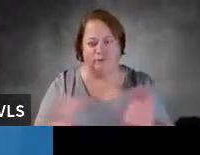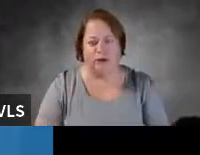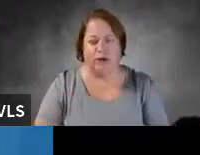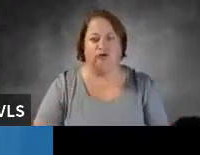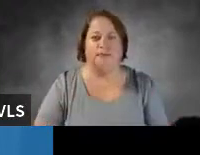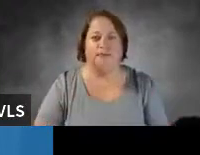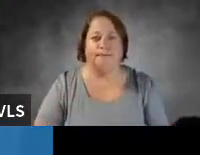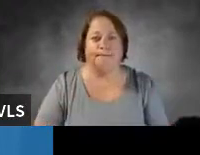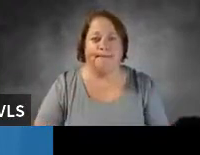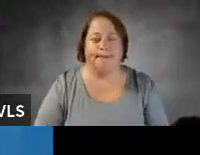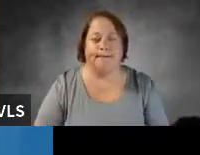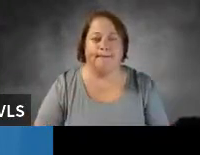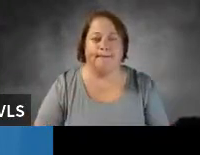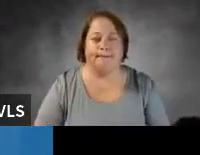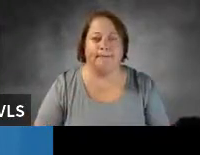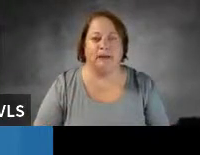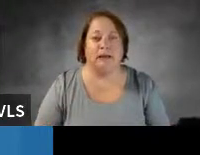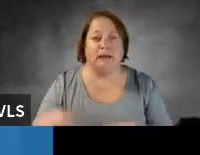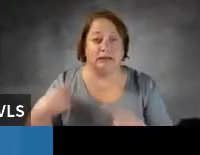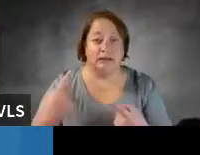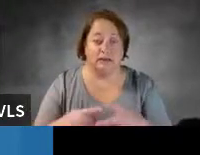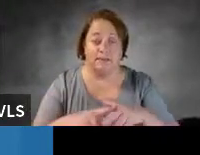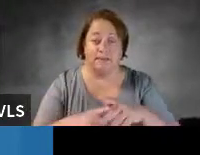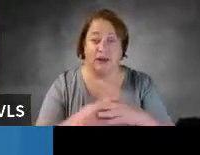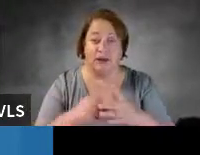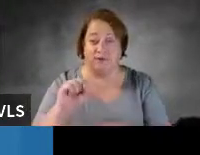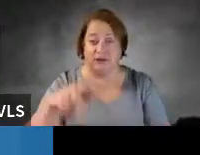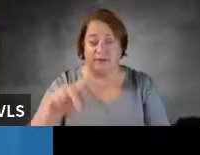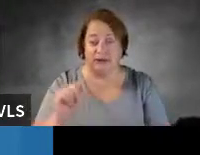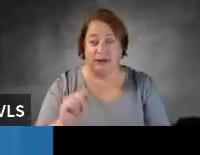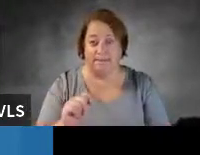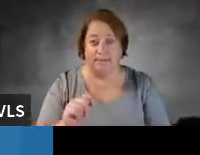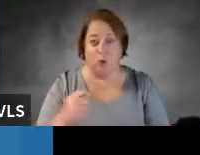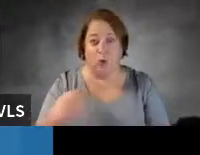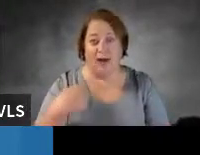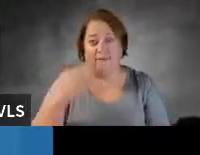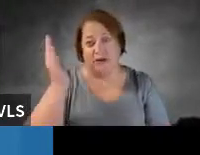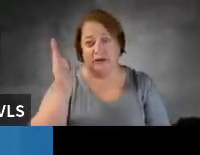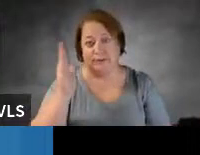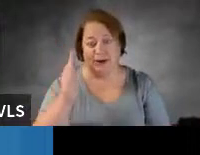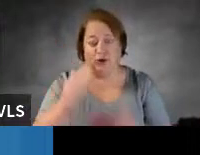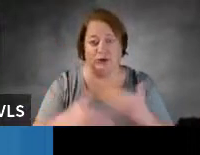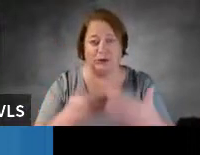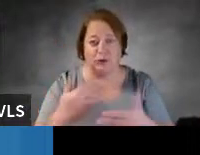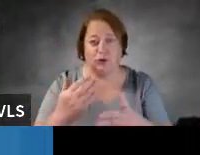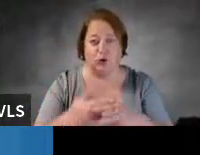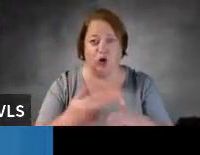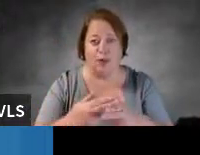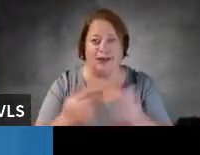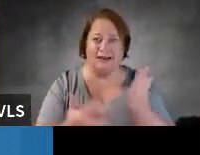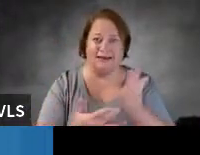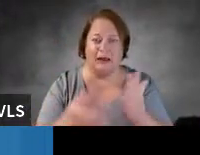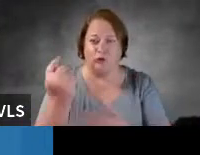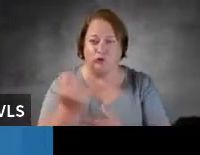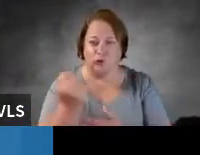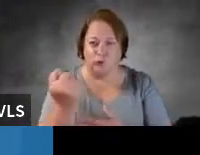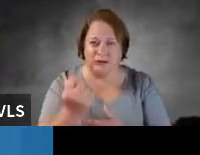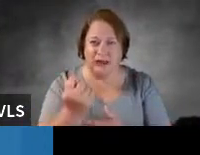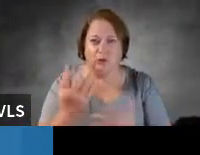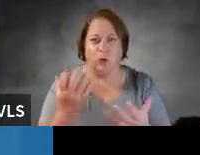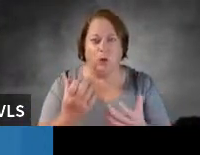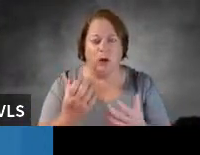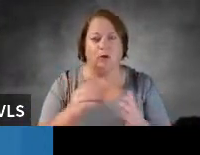Since the beginning of September, we began a speaker series that we're calling Tech Tuesdays. We want to continue to give students work-based